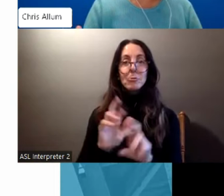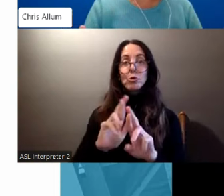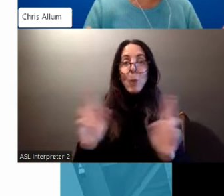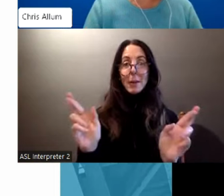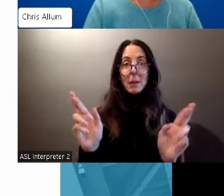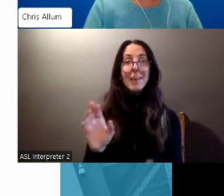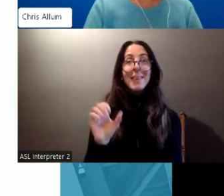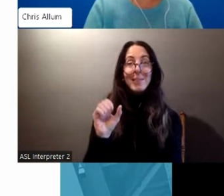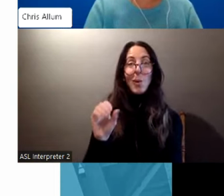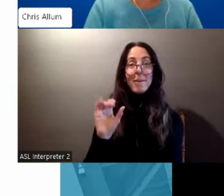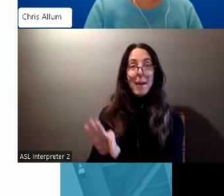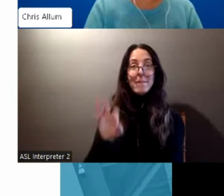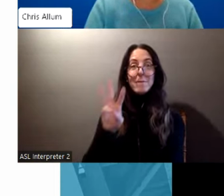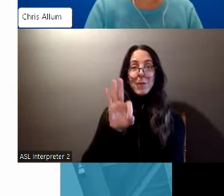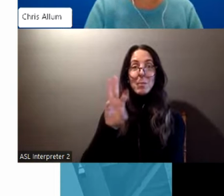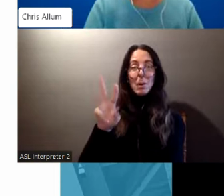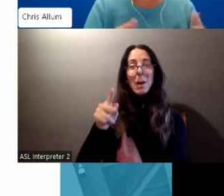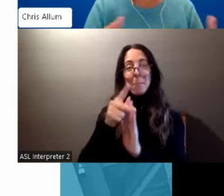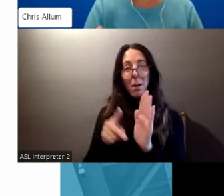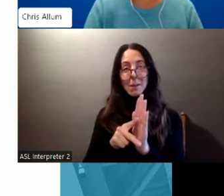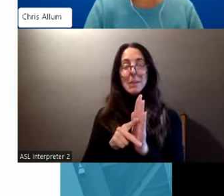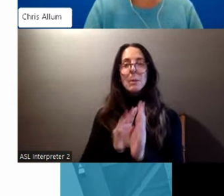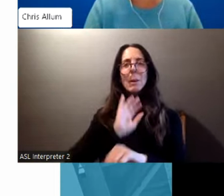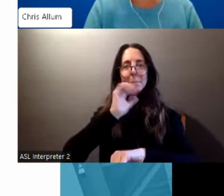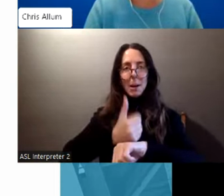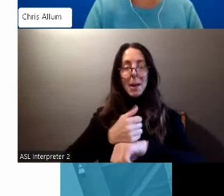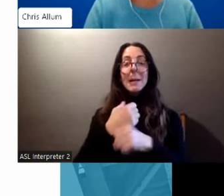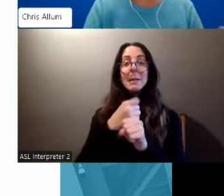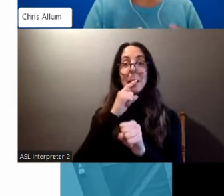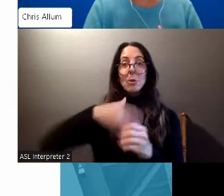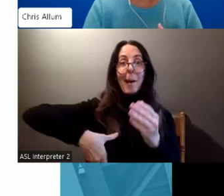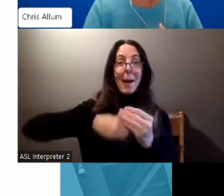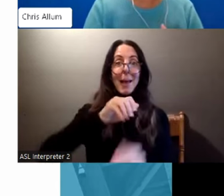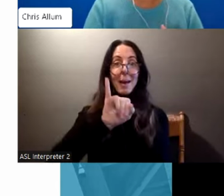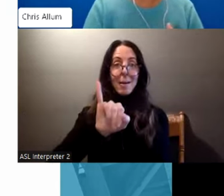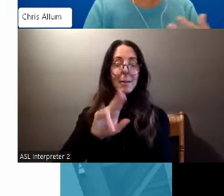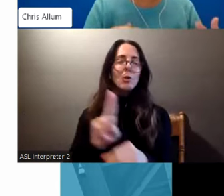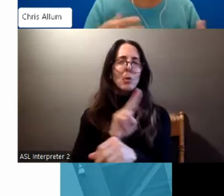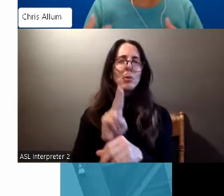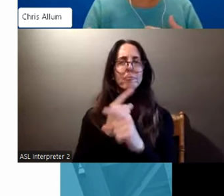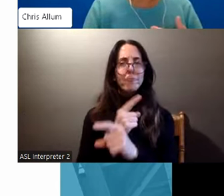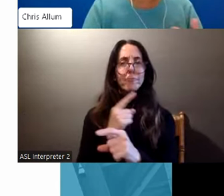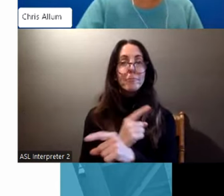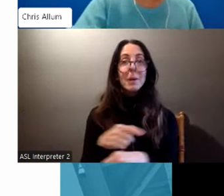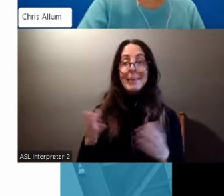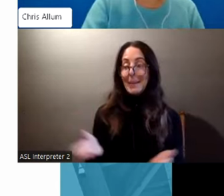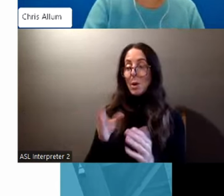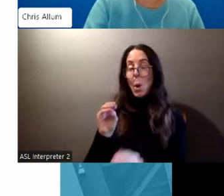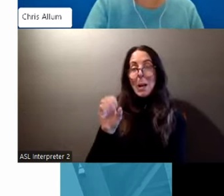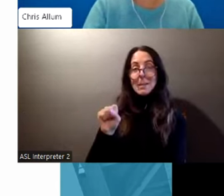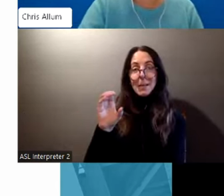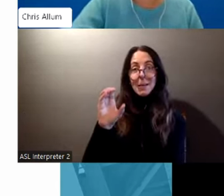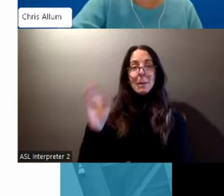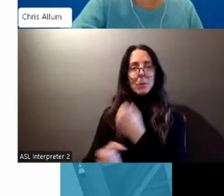those frameworks to ensure that they are using AI responsibly. At the OSC, we support innovation, and we